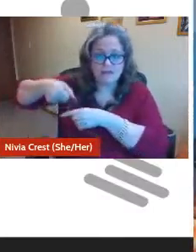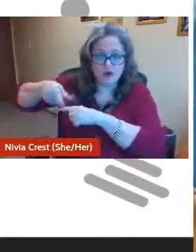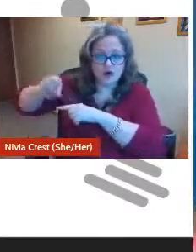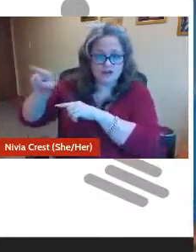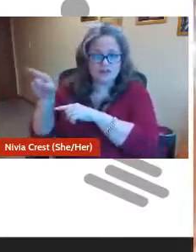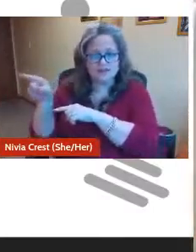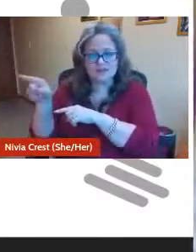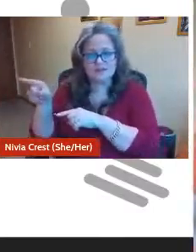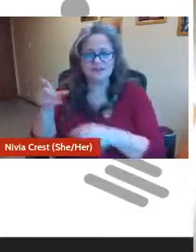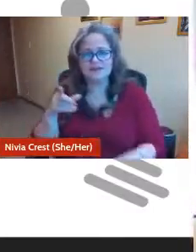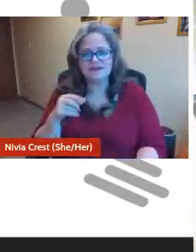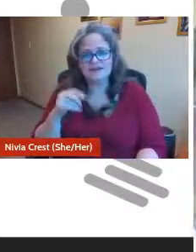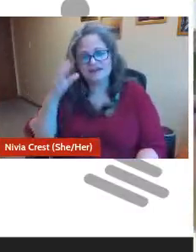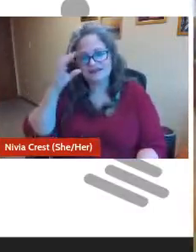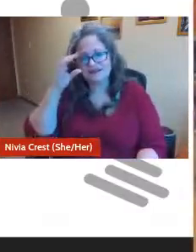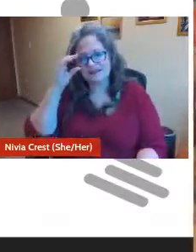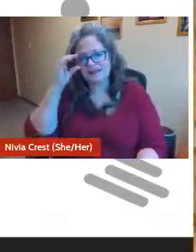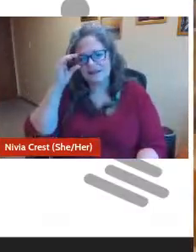here